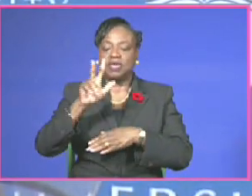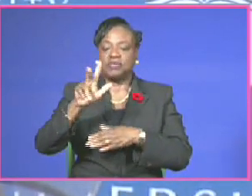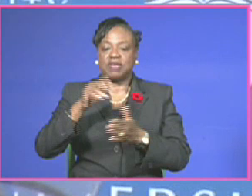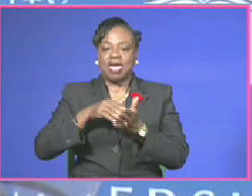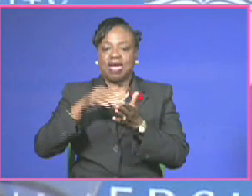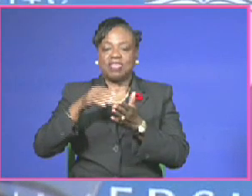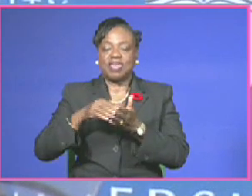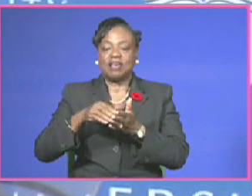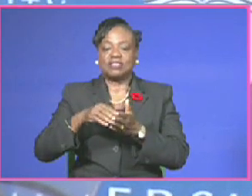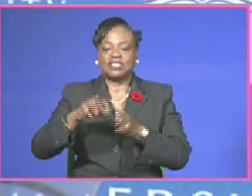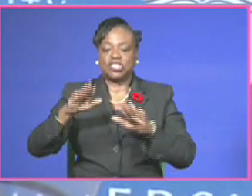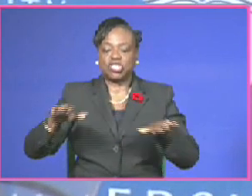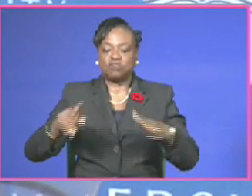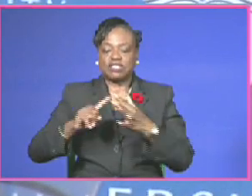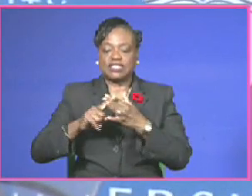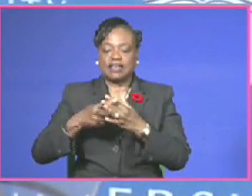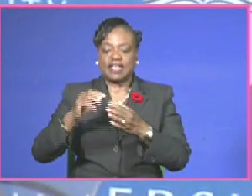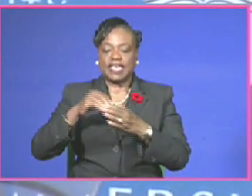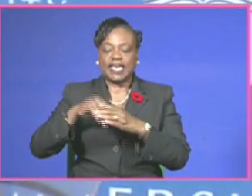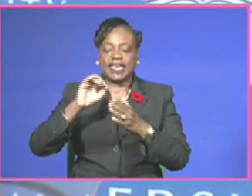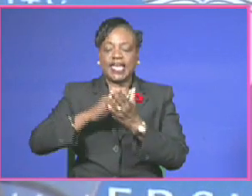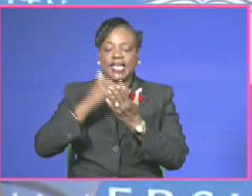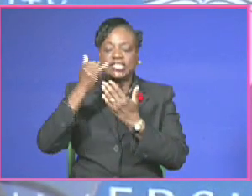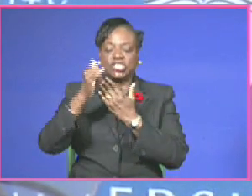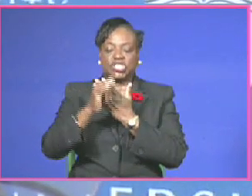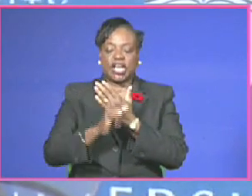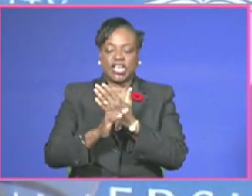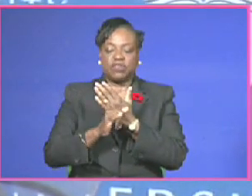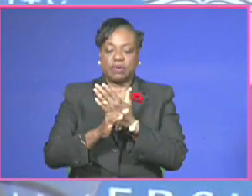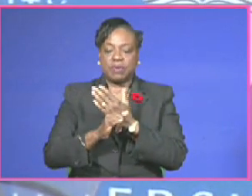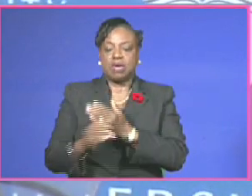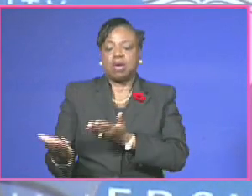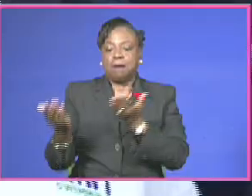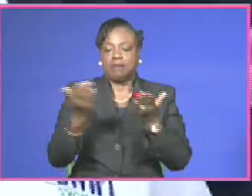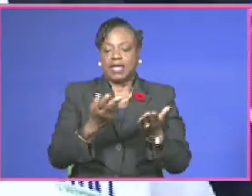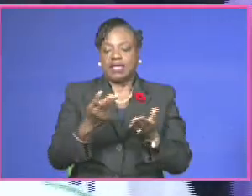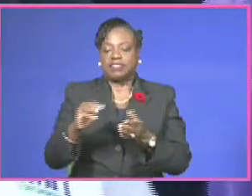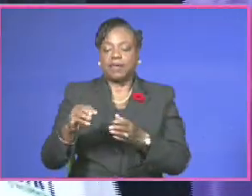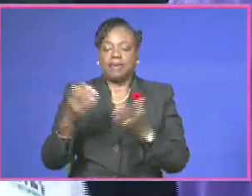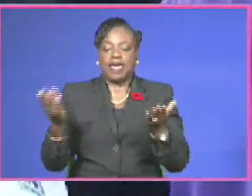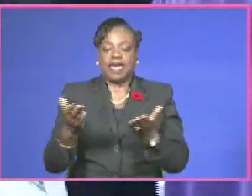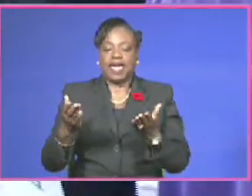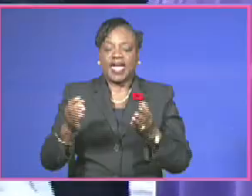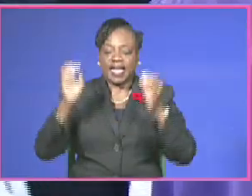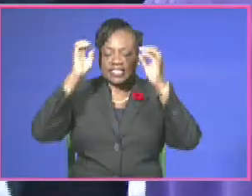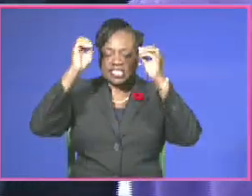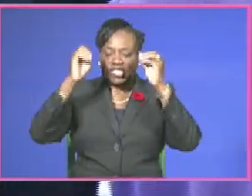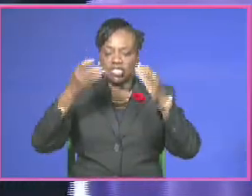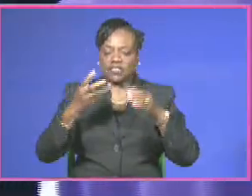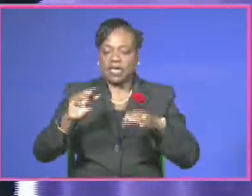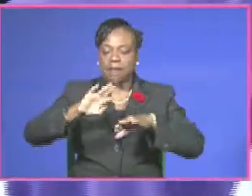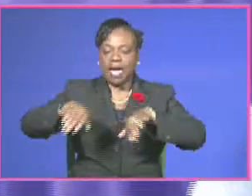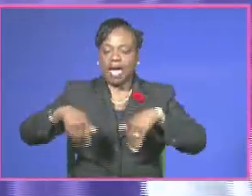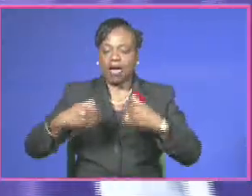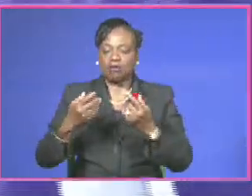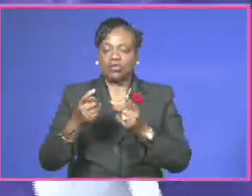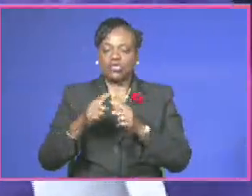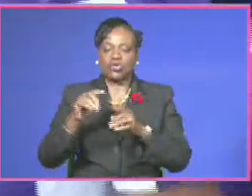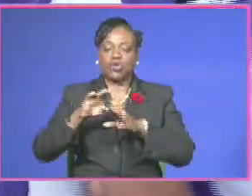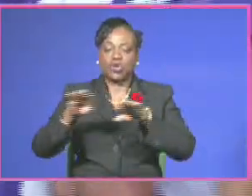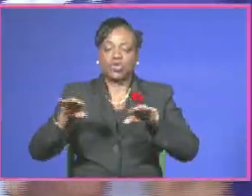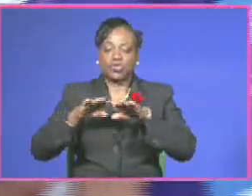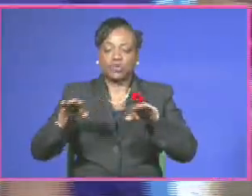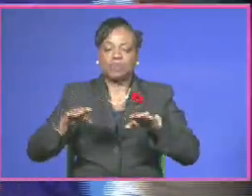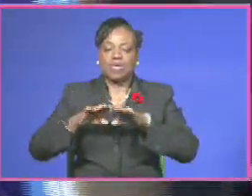kids starting in January. We'll be bringing them here, teaching them how to swim. The swimming program is